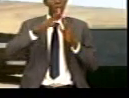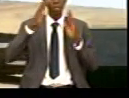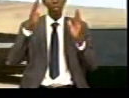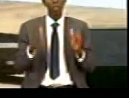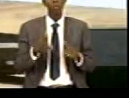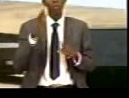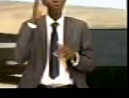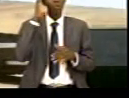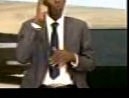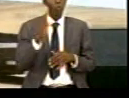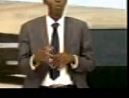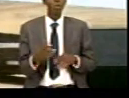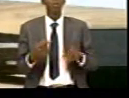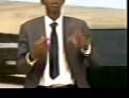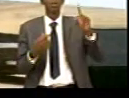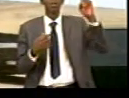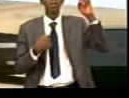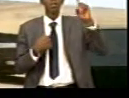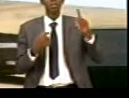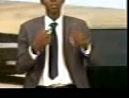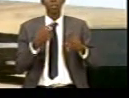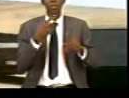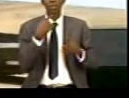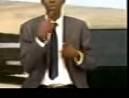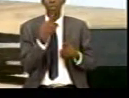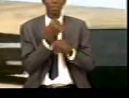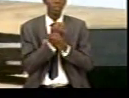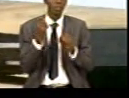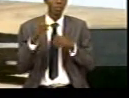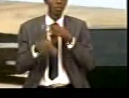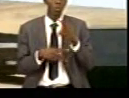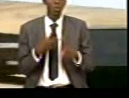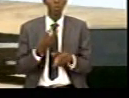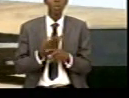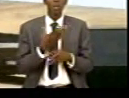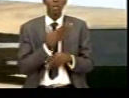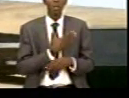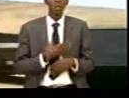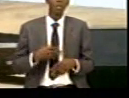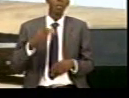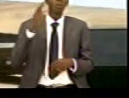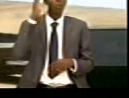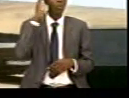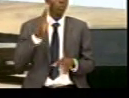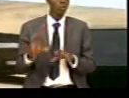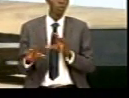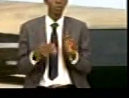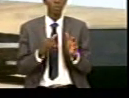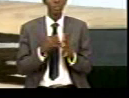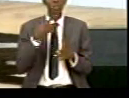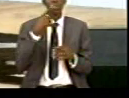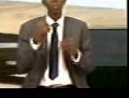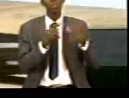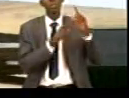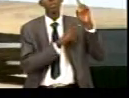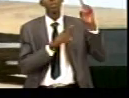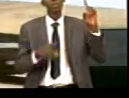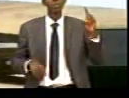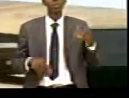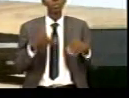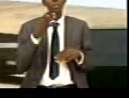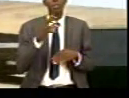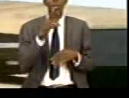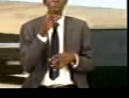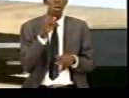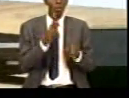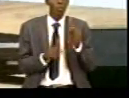I say the word and will perform it, says the Lord. You know, there are people